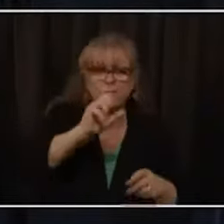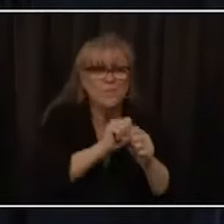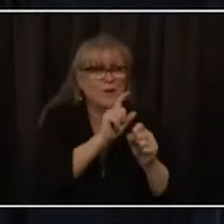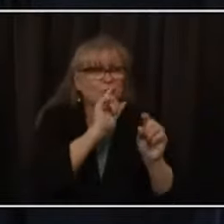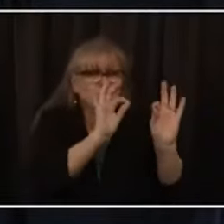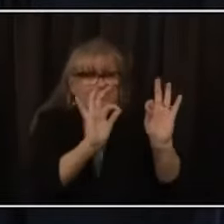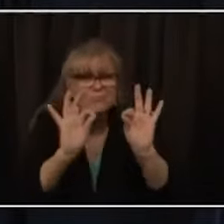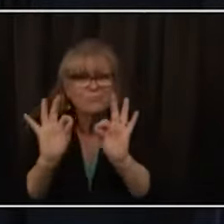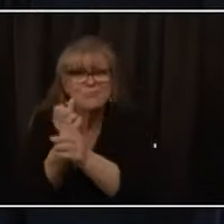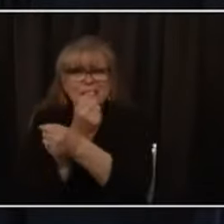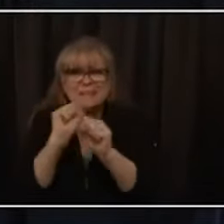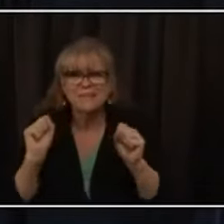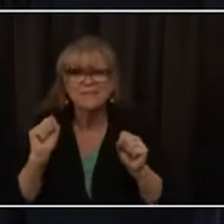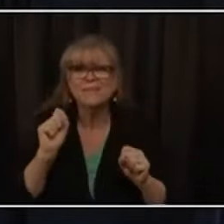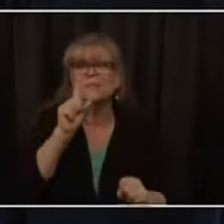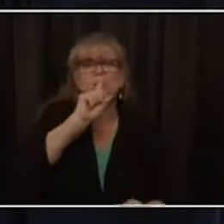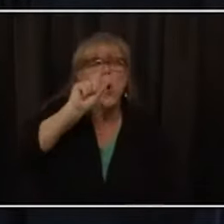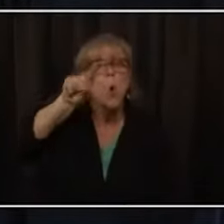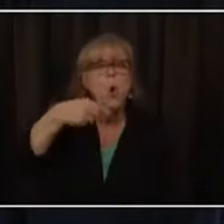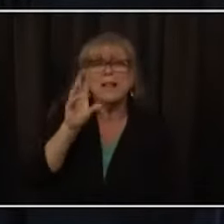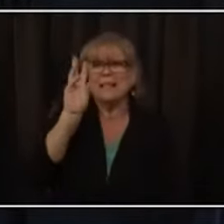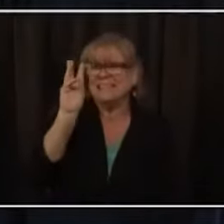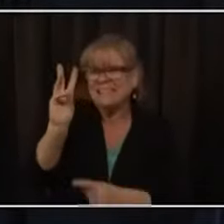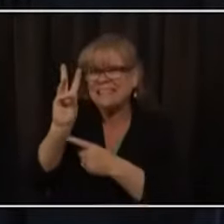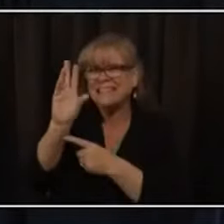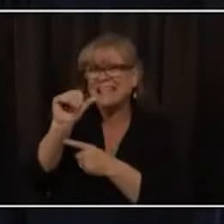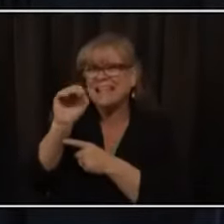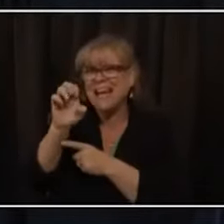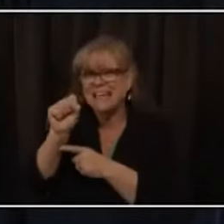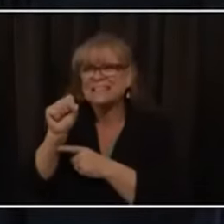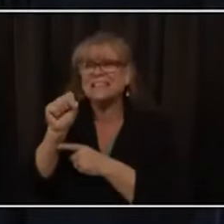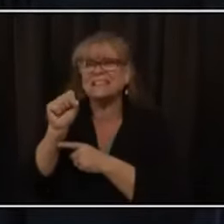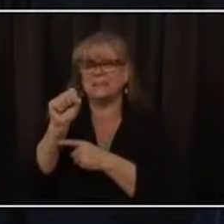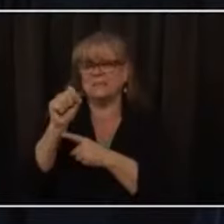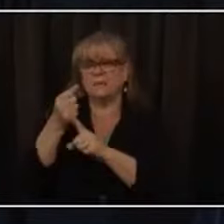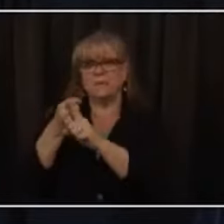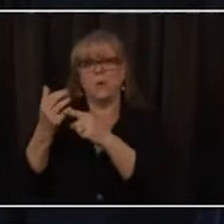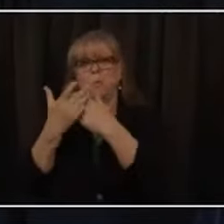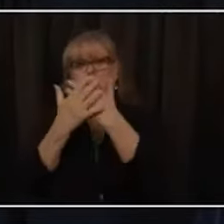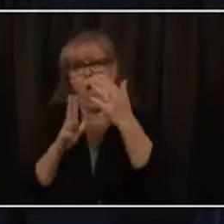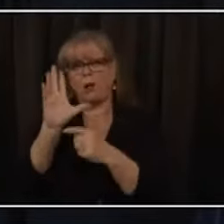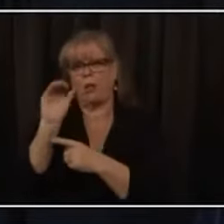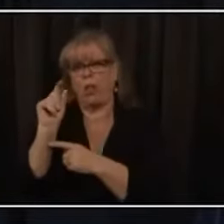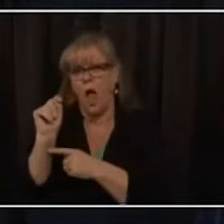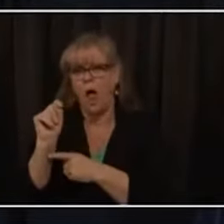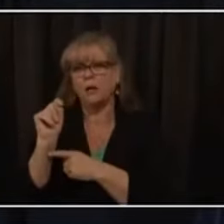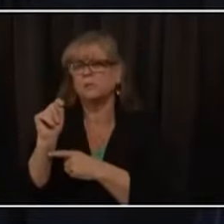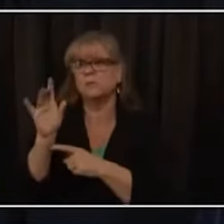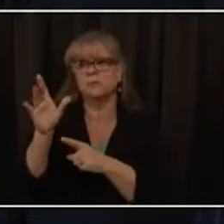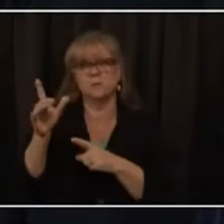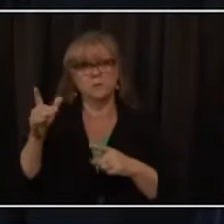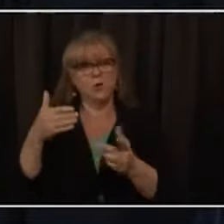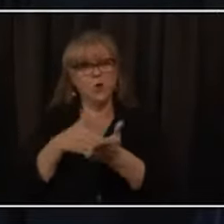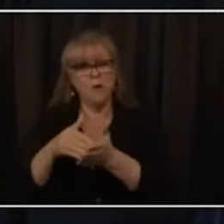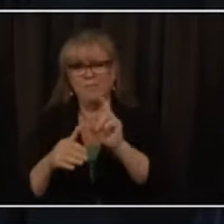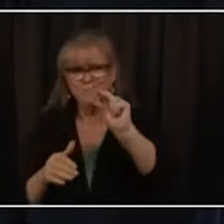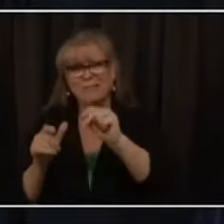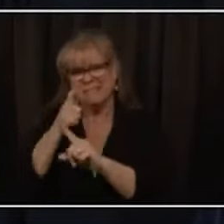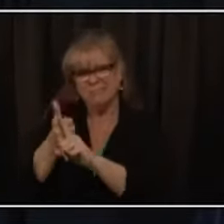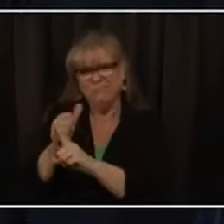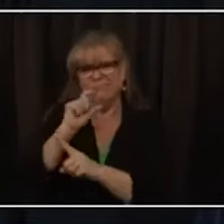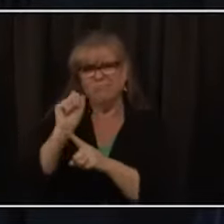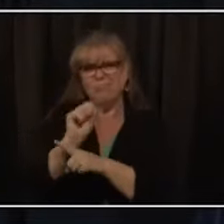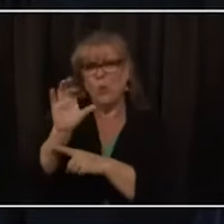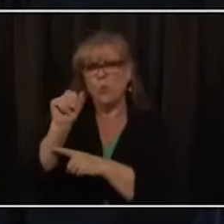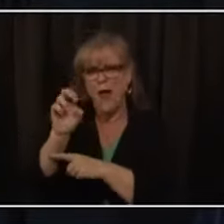these 6 blood clots, really do require us to take a moment and look around. The first question